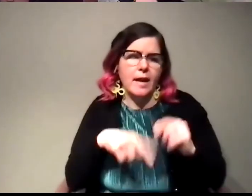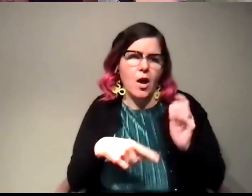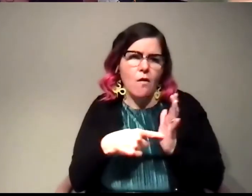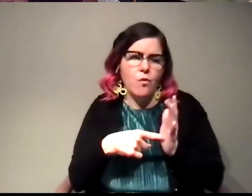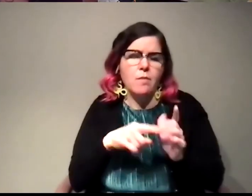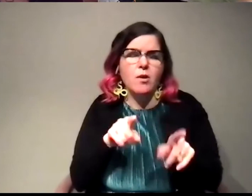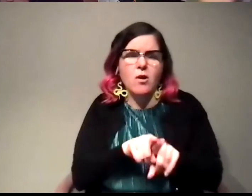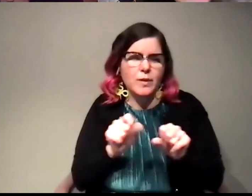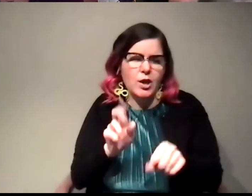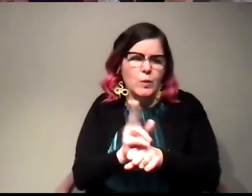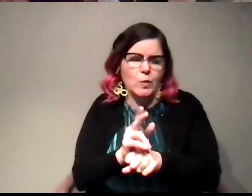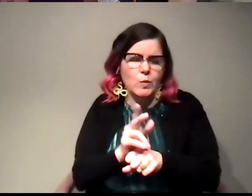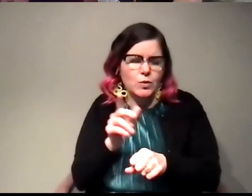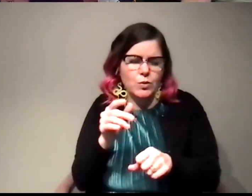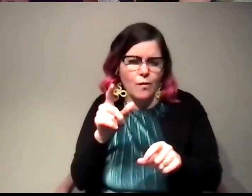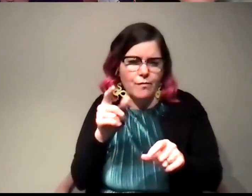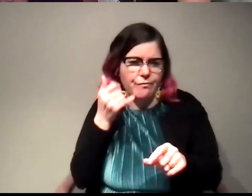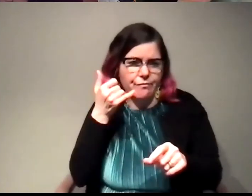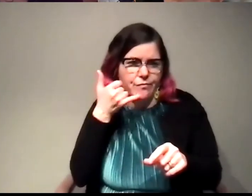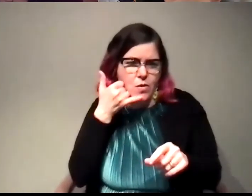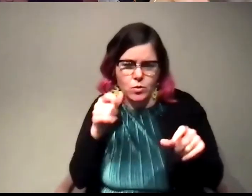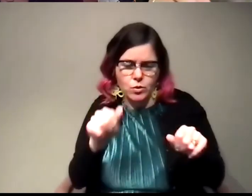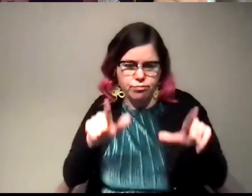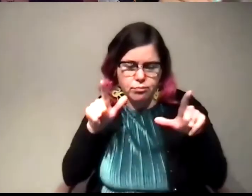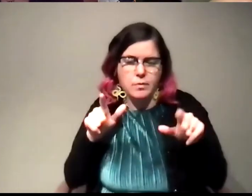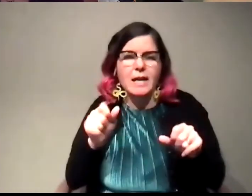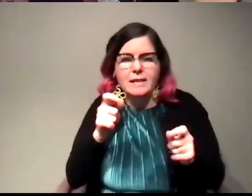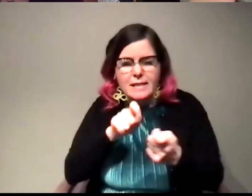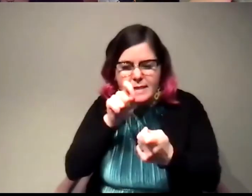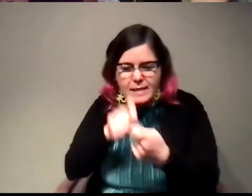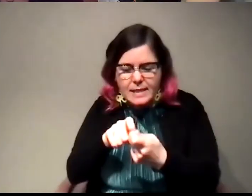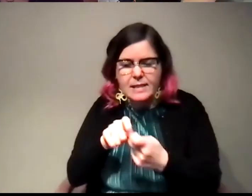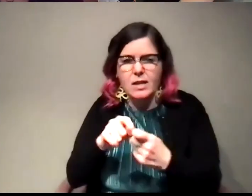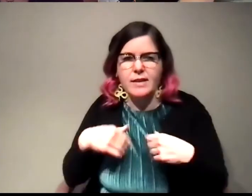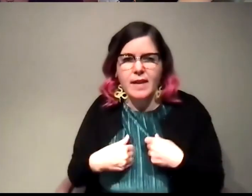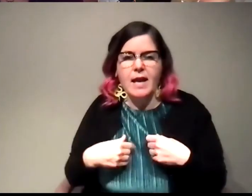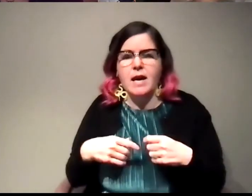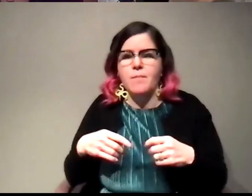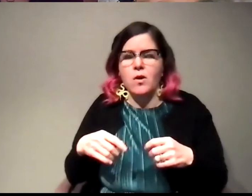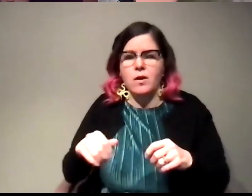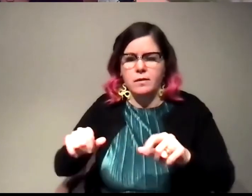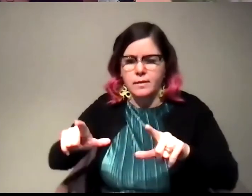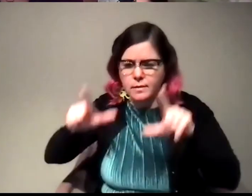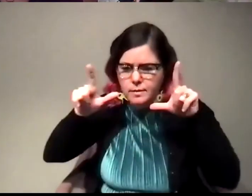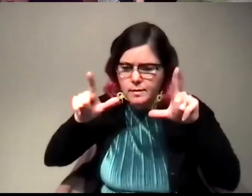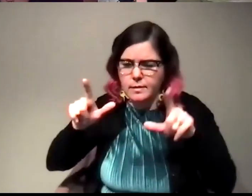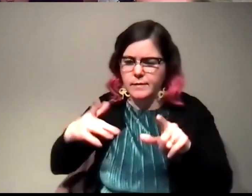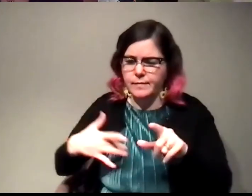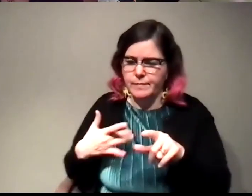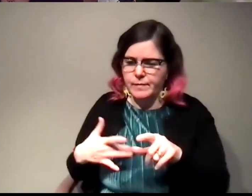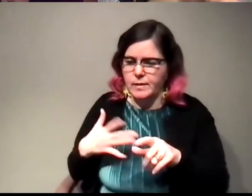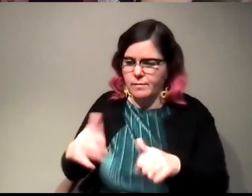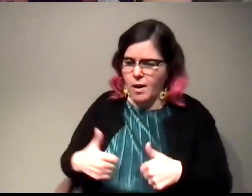phone or whatever to zoom in and stuff. Like you can see the detail of the animal and like really get a sense for what the animal's life is